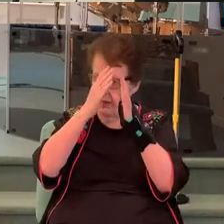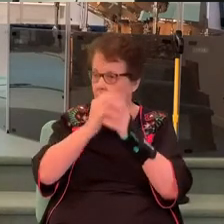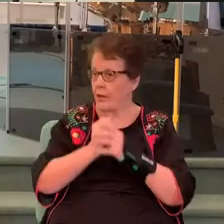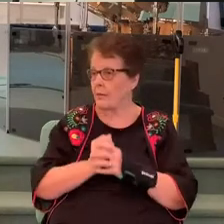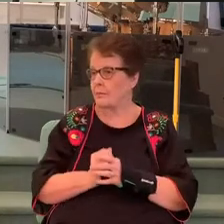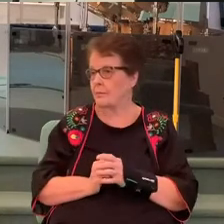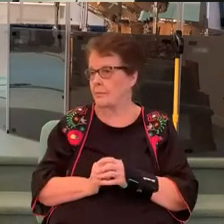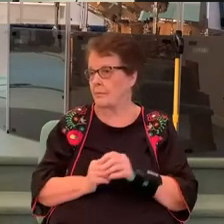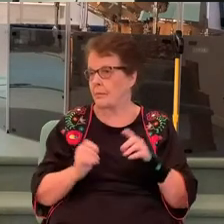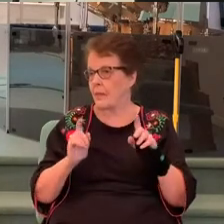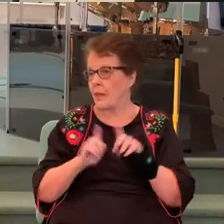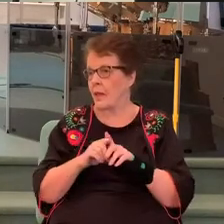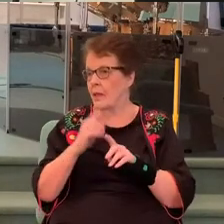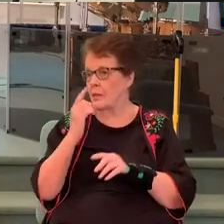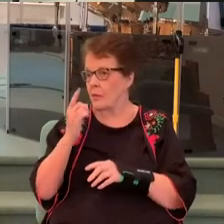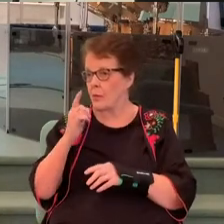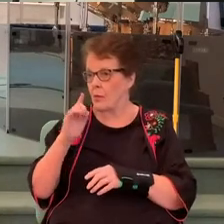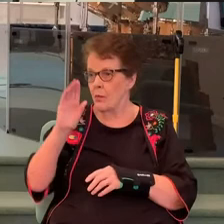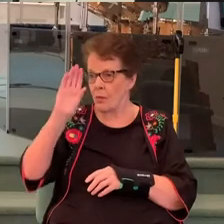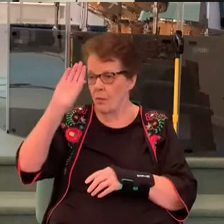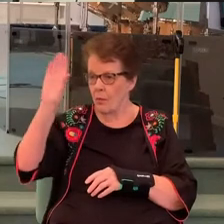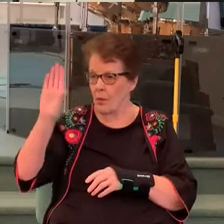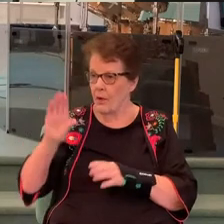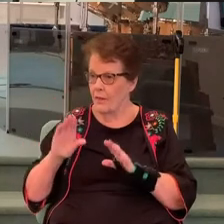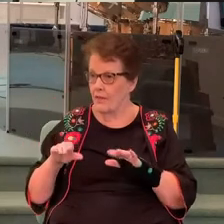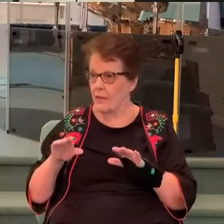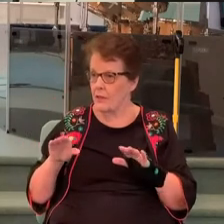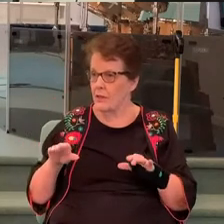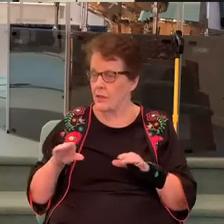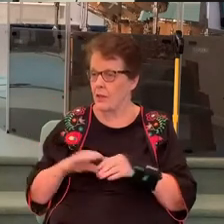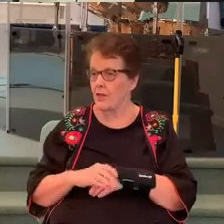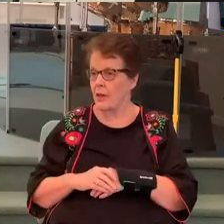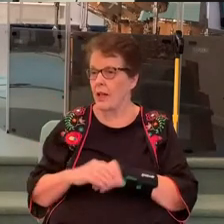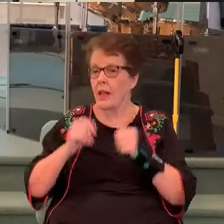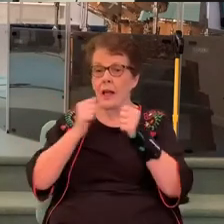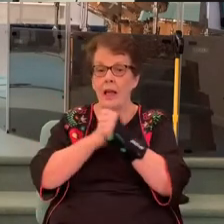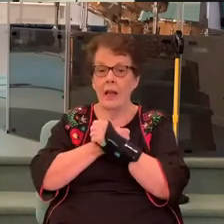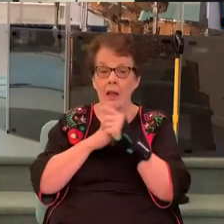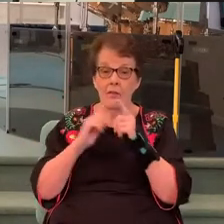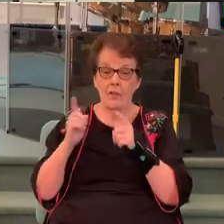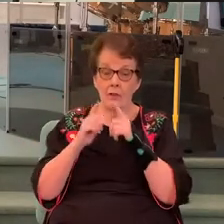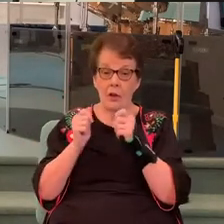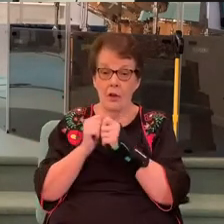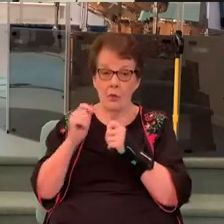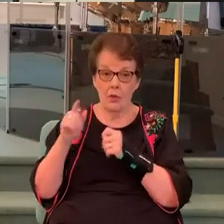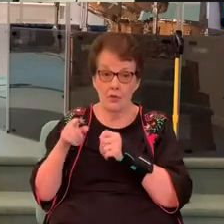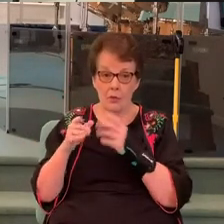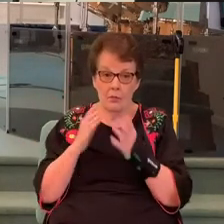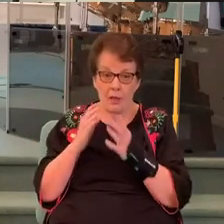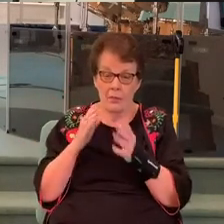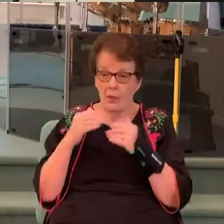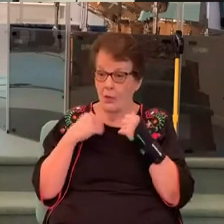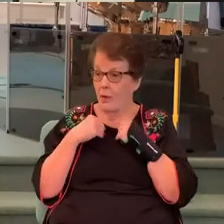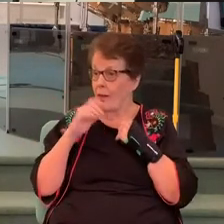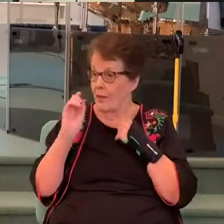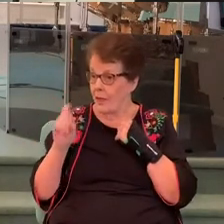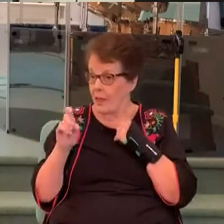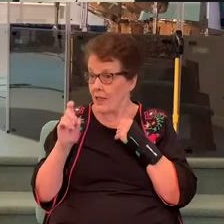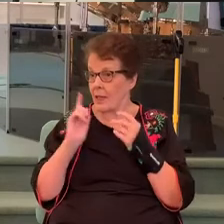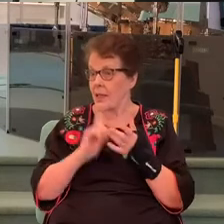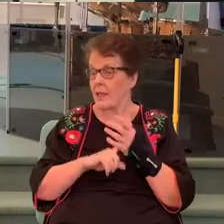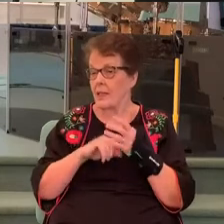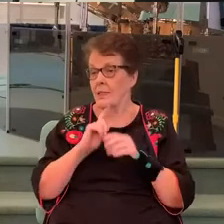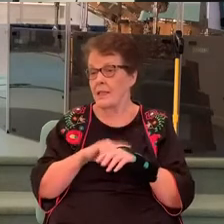adopted and a part of His family. I'd love to talk to you about that. Maybe there's a need that you have. This is a time for you to